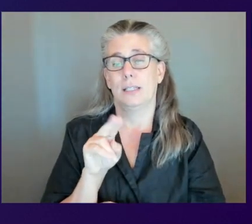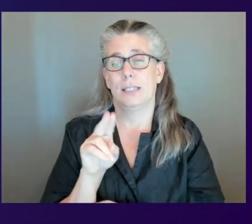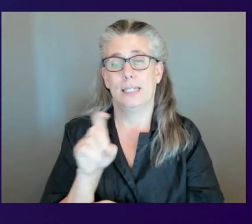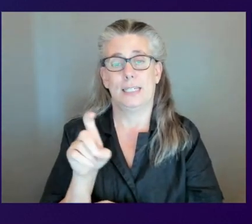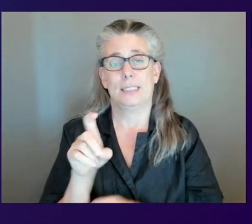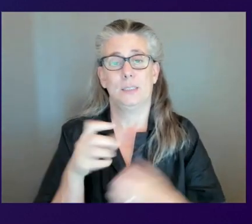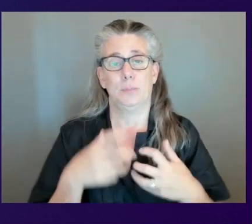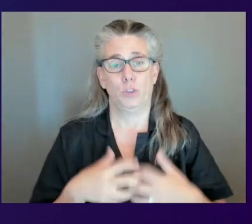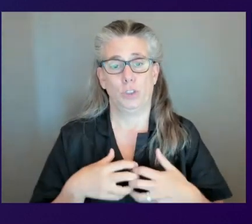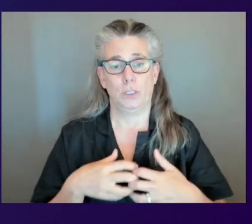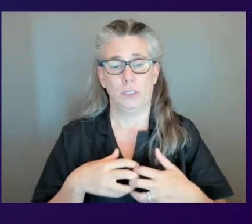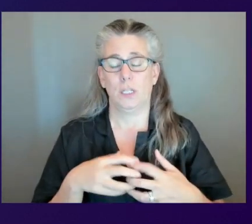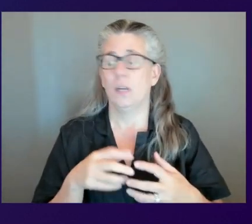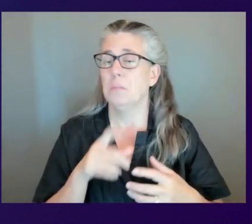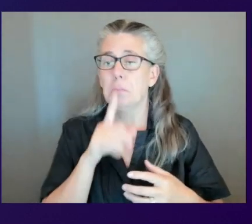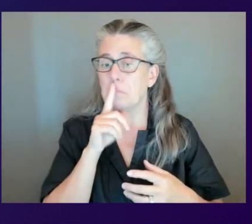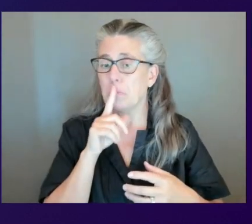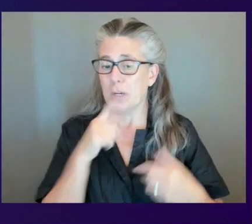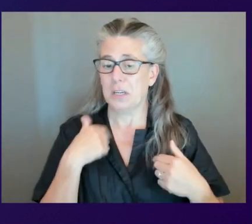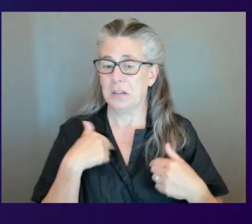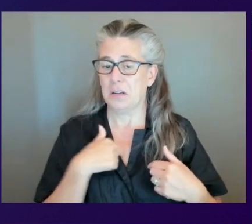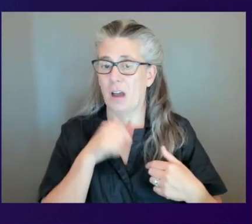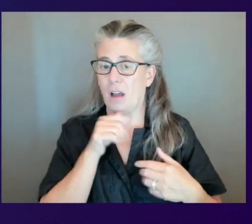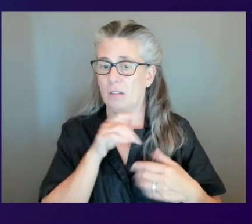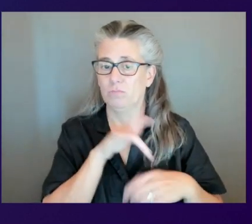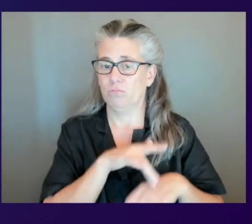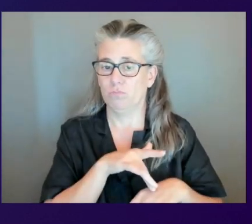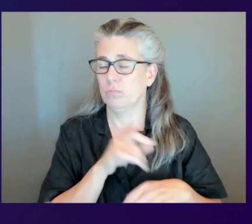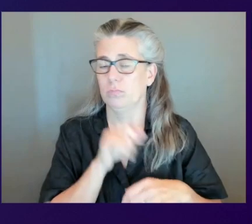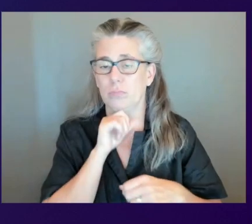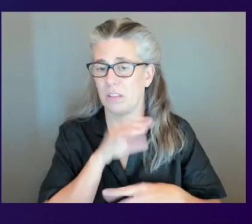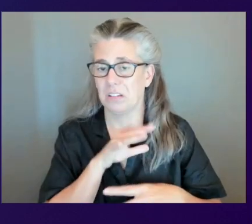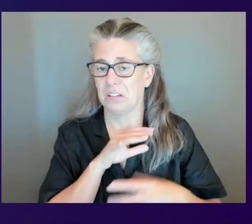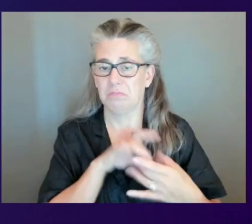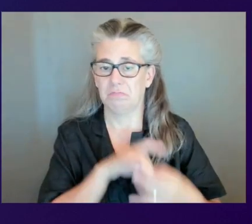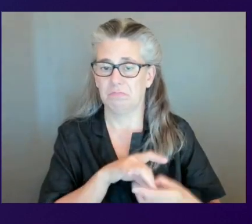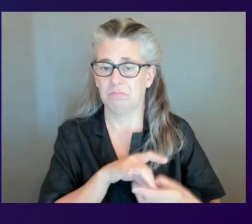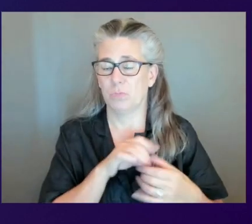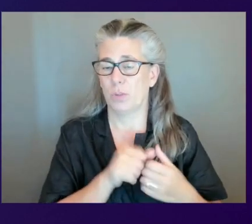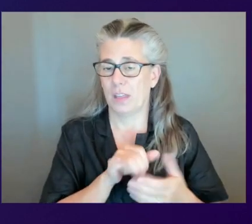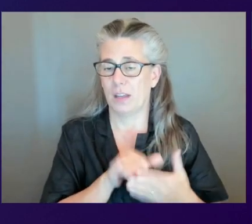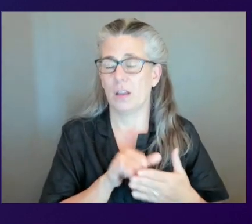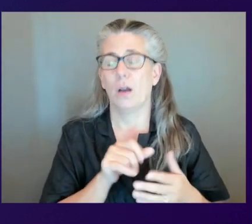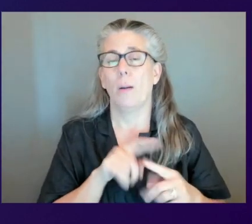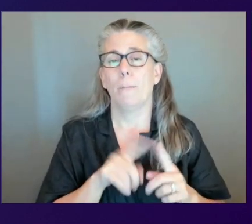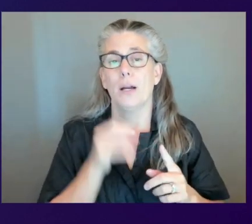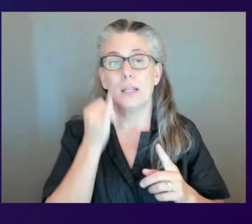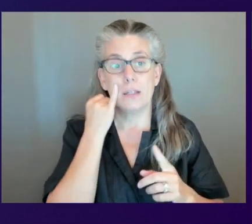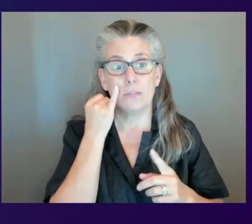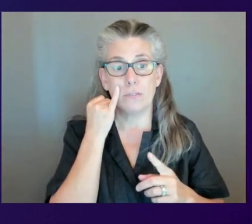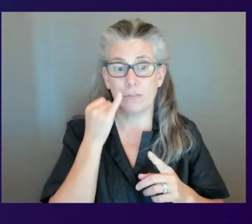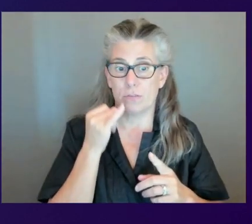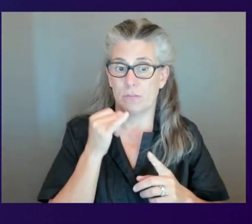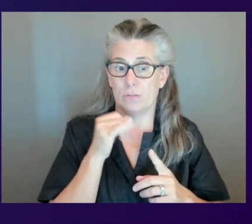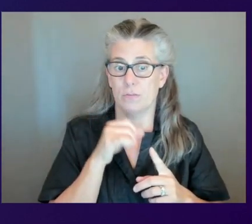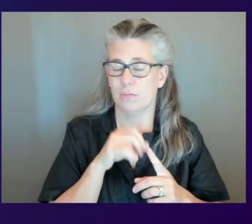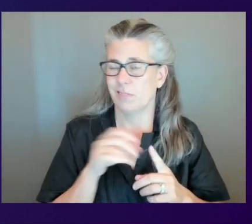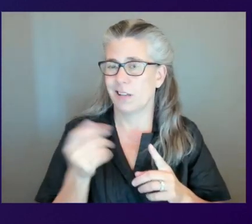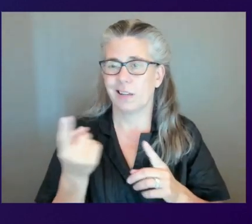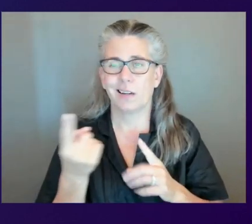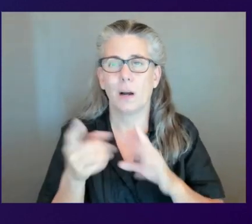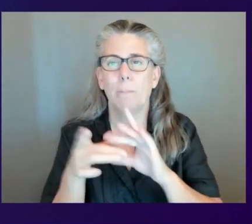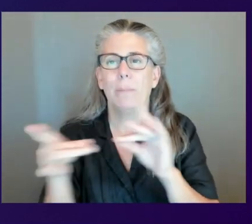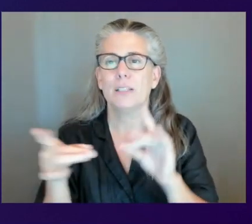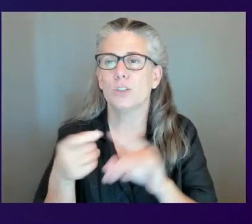with it. But yet, in case we were to go to a funny website or a redirection, maybe in a message that AM sends us